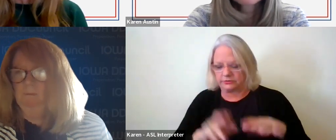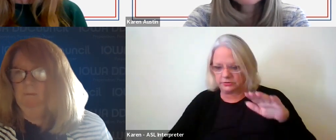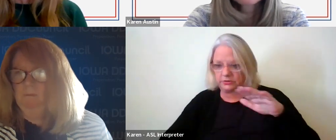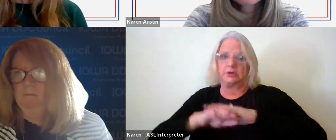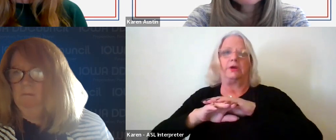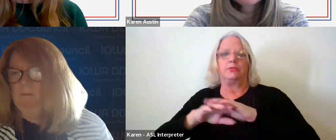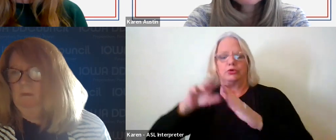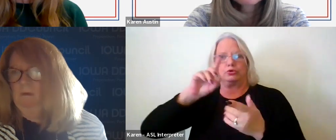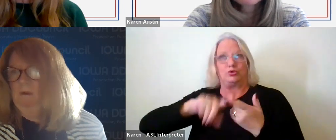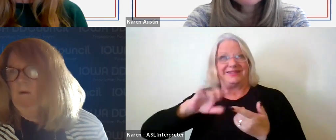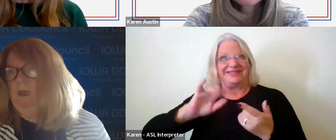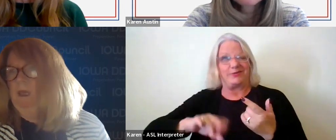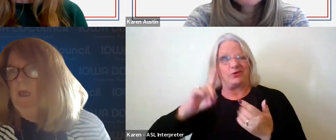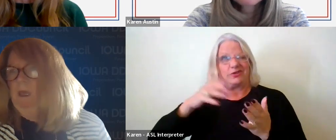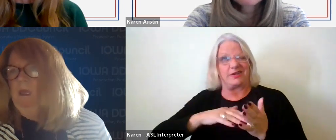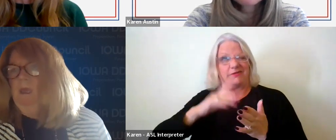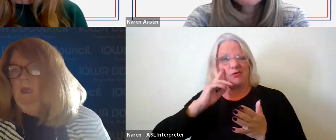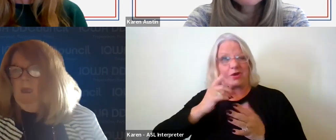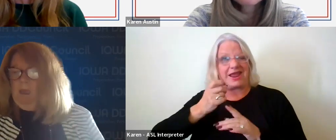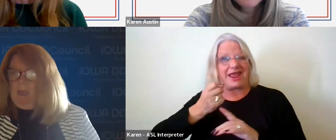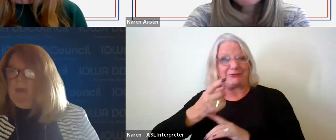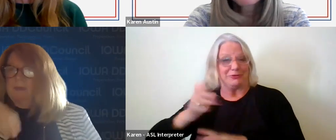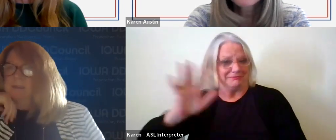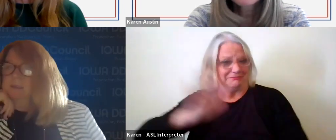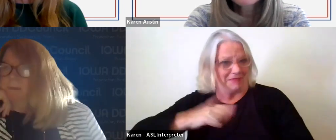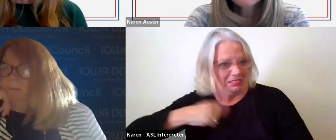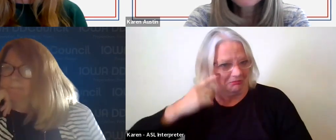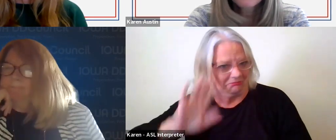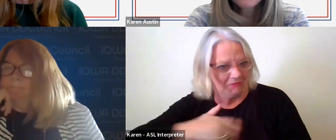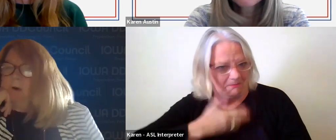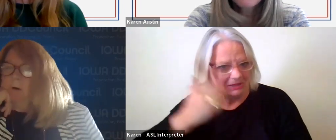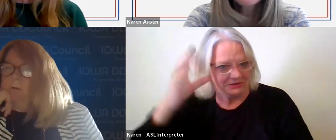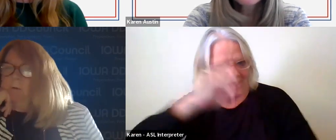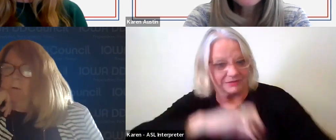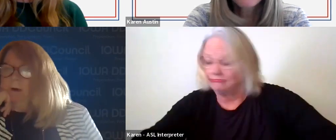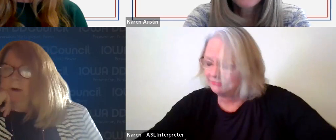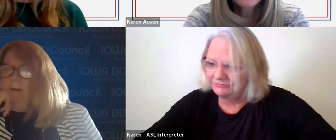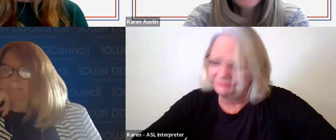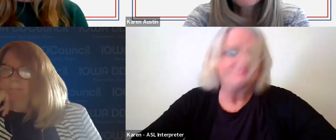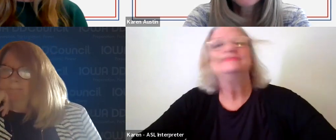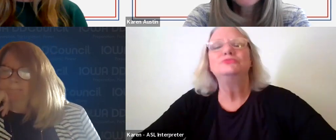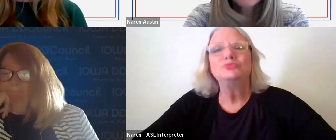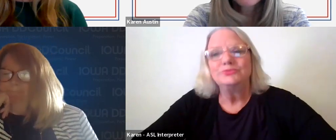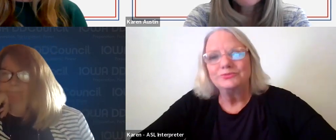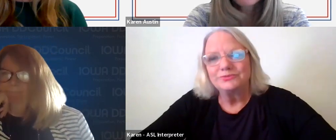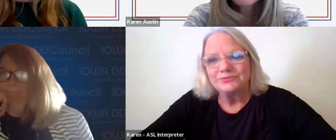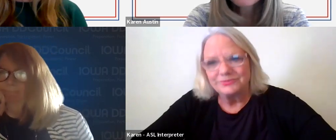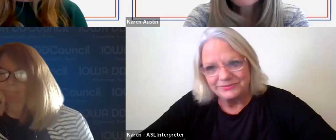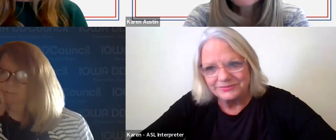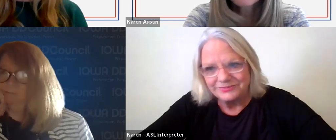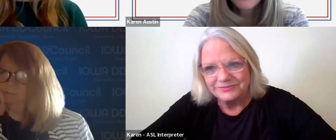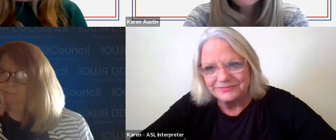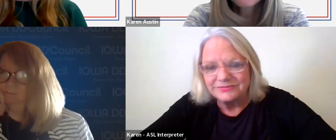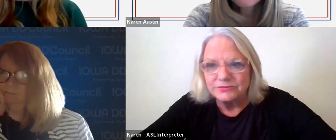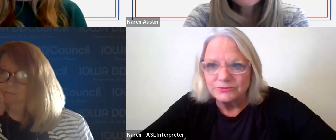annually. Would be my best guess. And Before, then I was just going to go ahead. Knowing